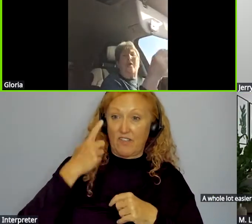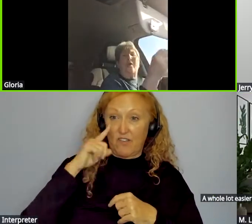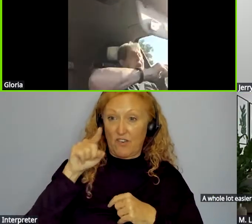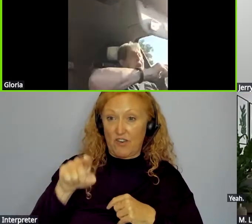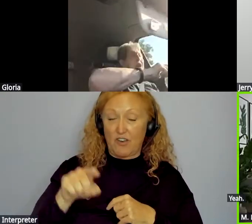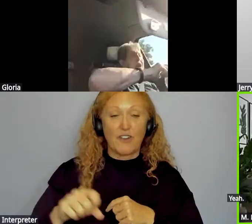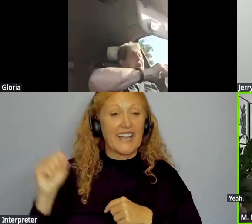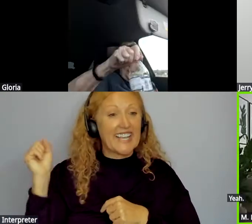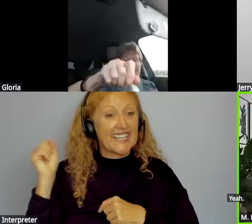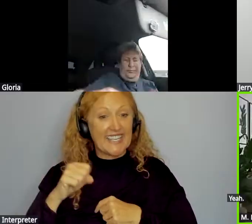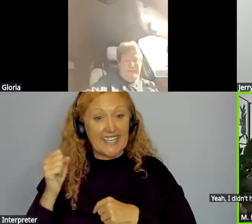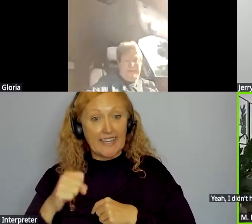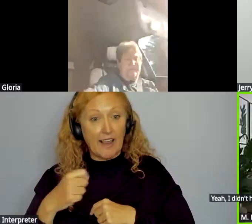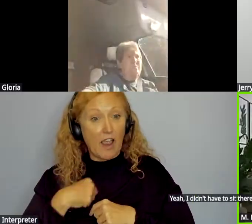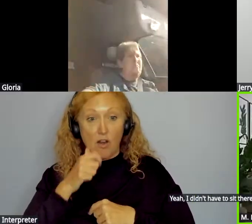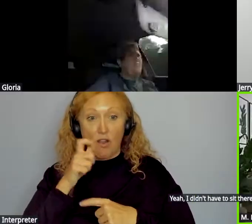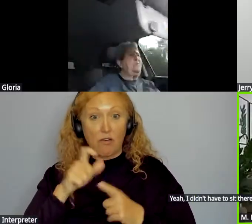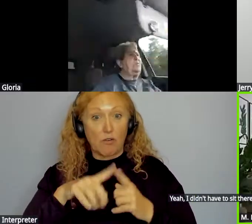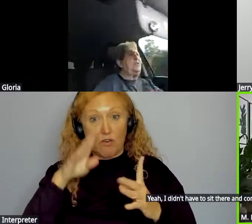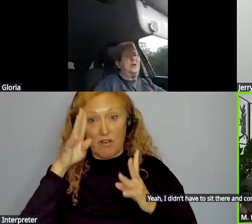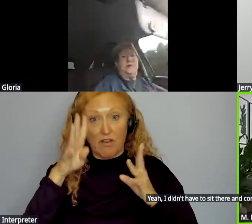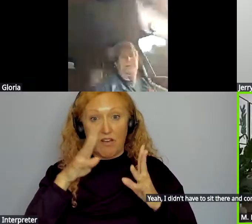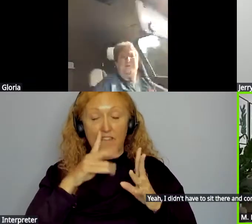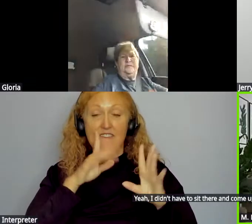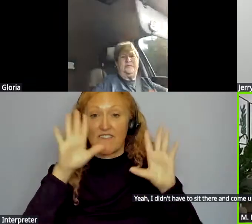Yeah, I didn't have to sit there and come up with it myself. It was fantastic.